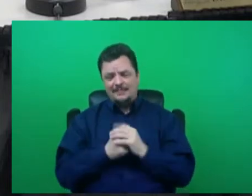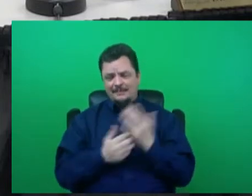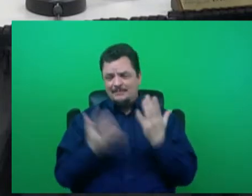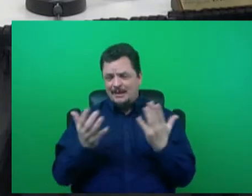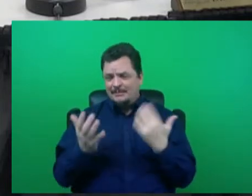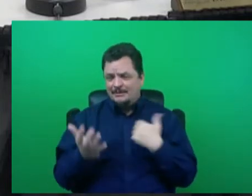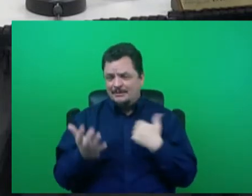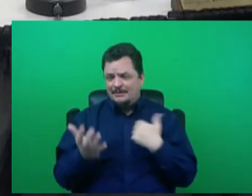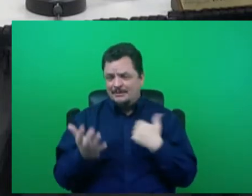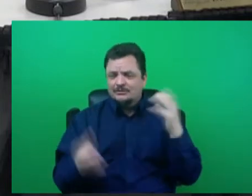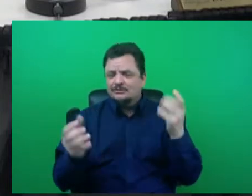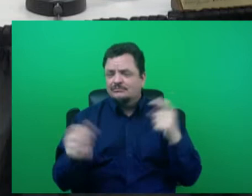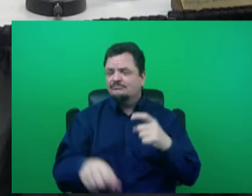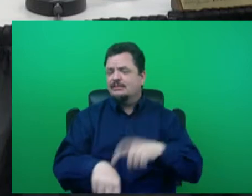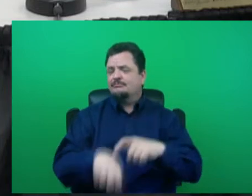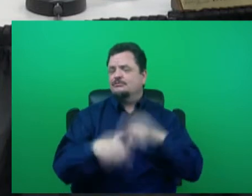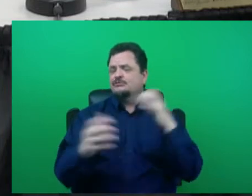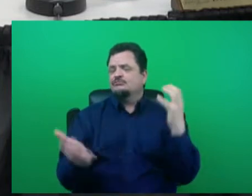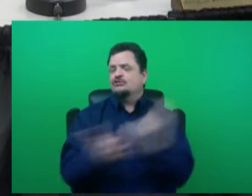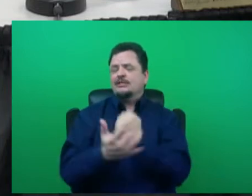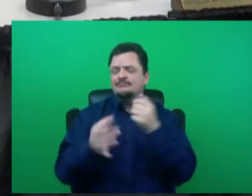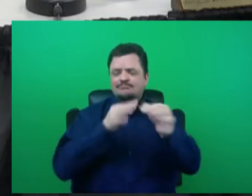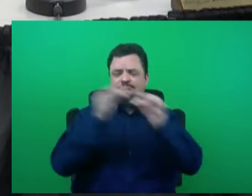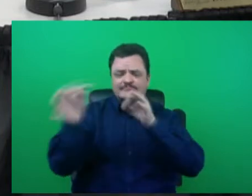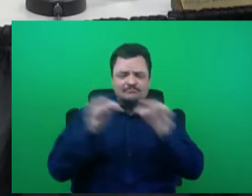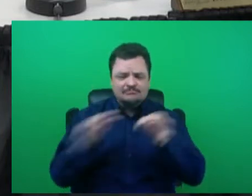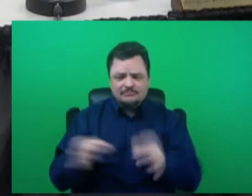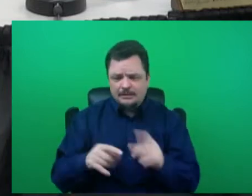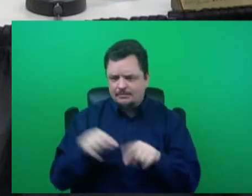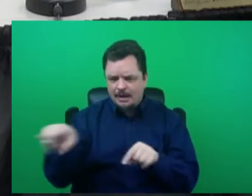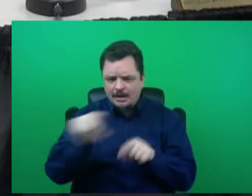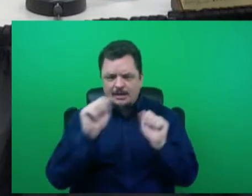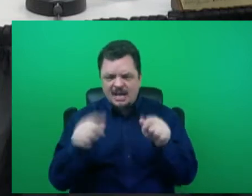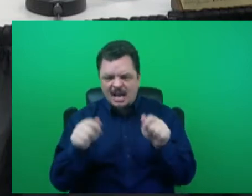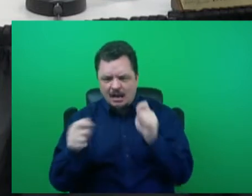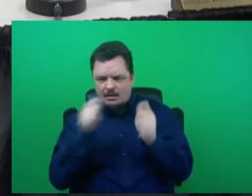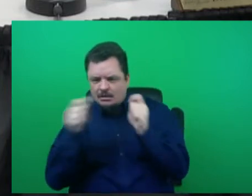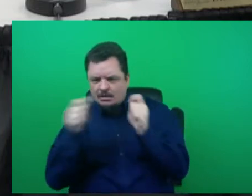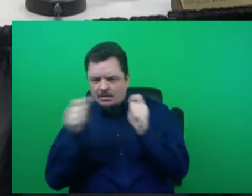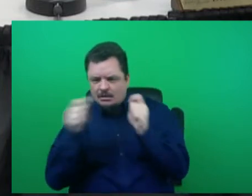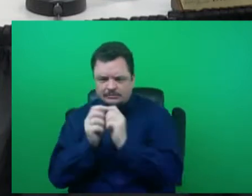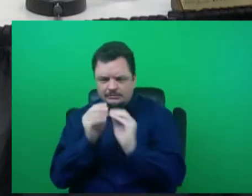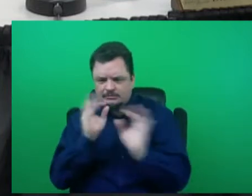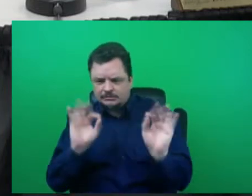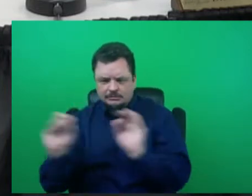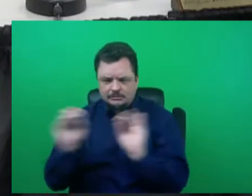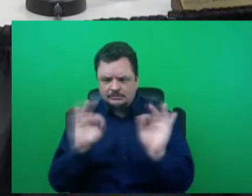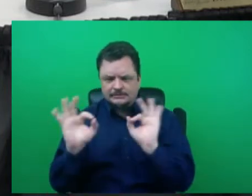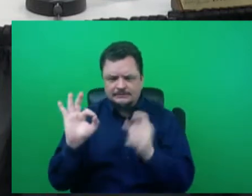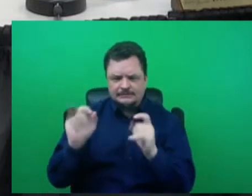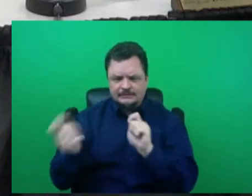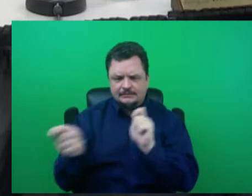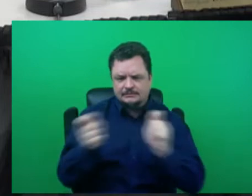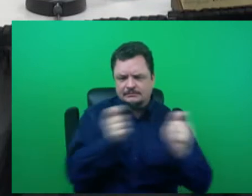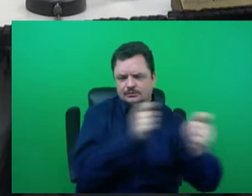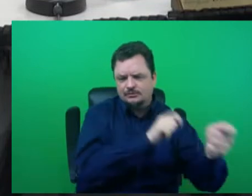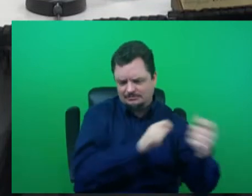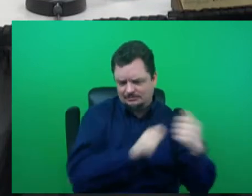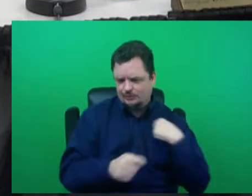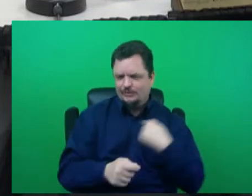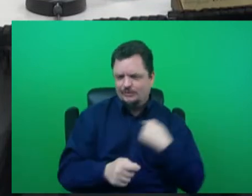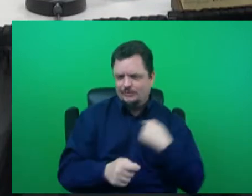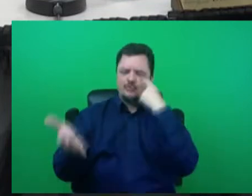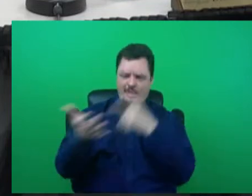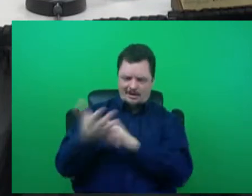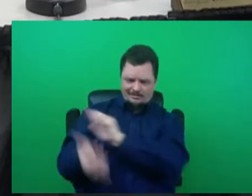your adaptability and your flexibility and the leadership that you've shown does not go unrecognized. So we want to celebrate you, and